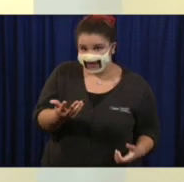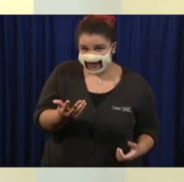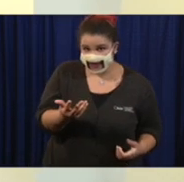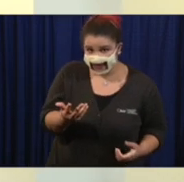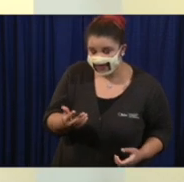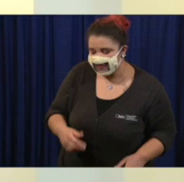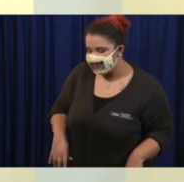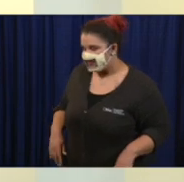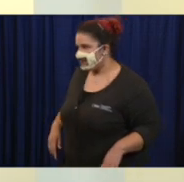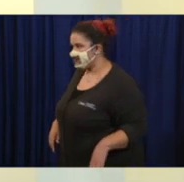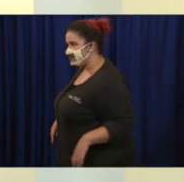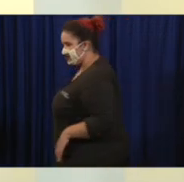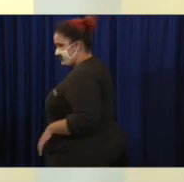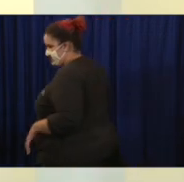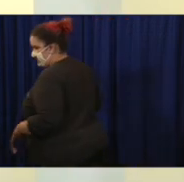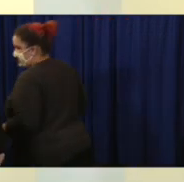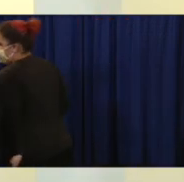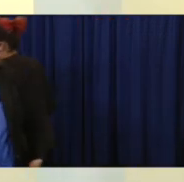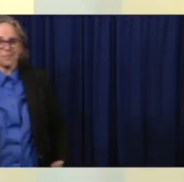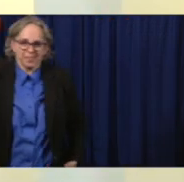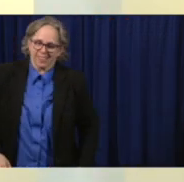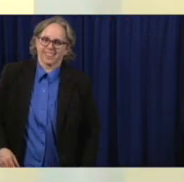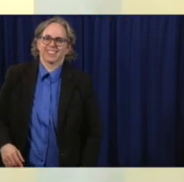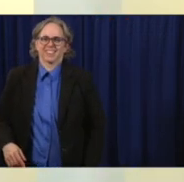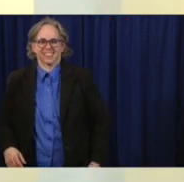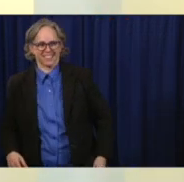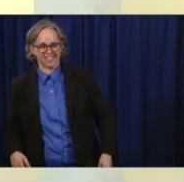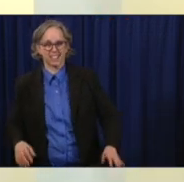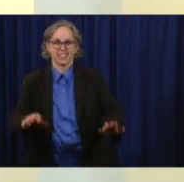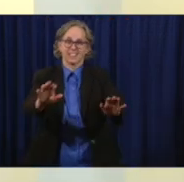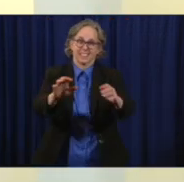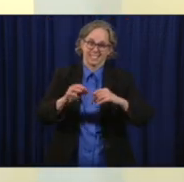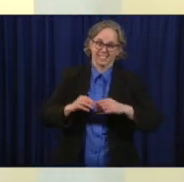So it's very important to